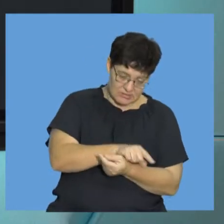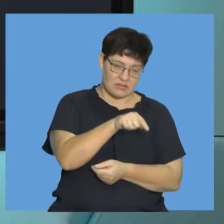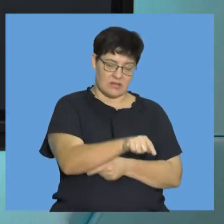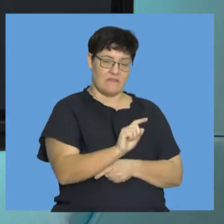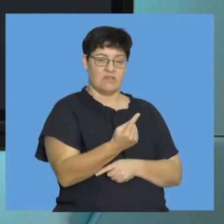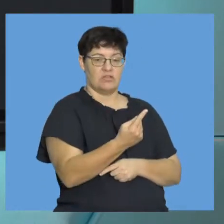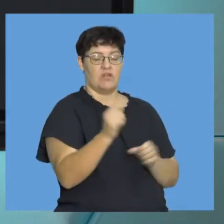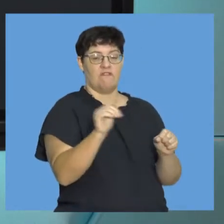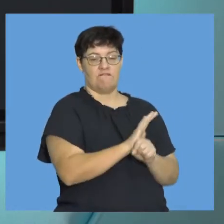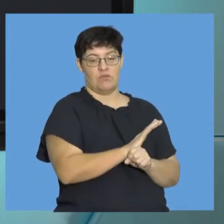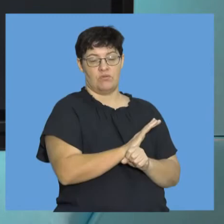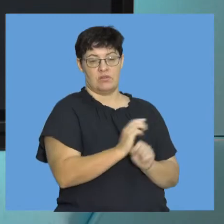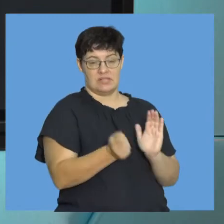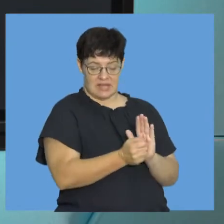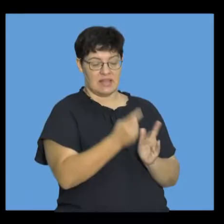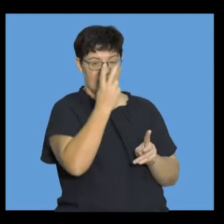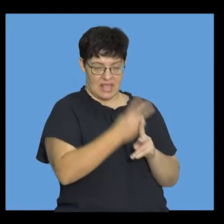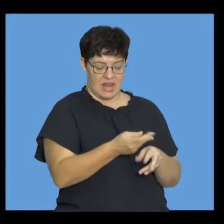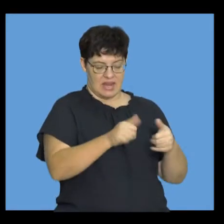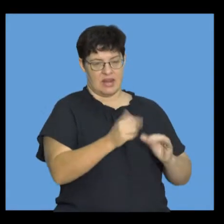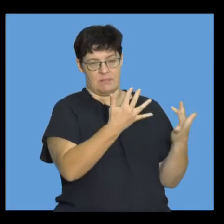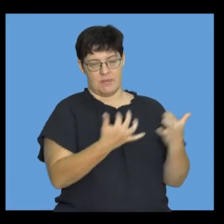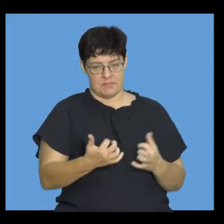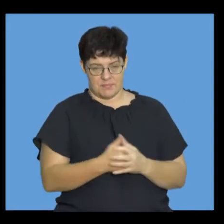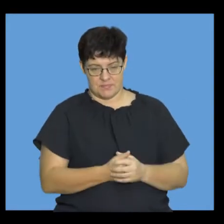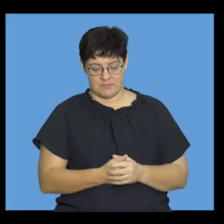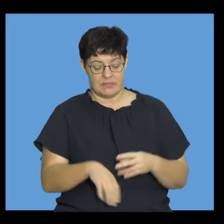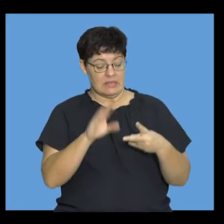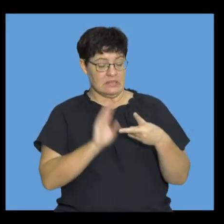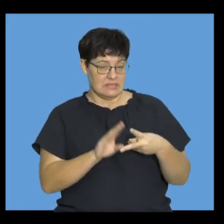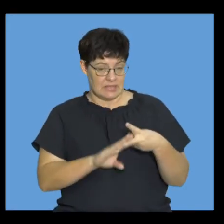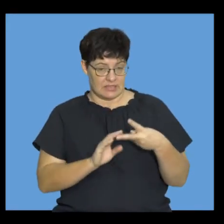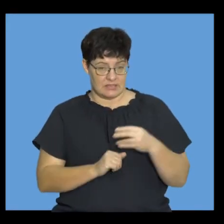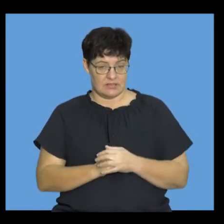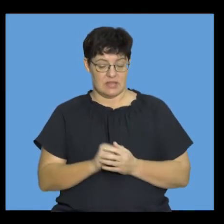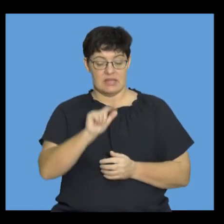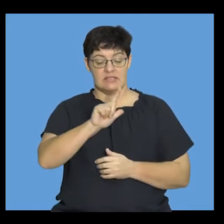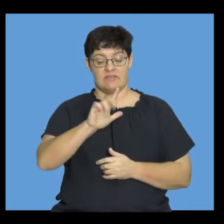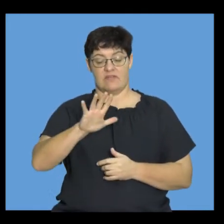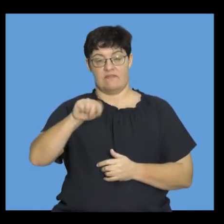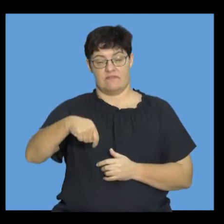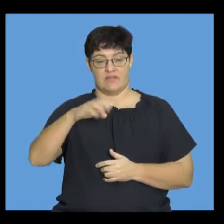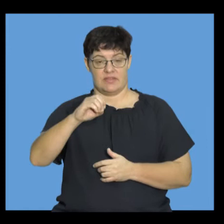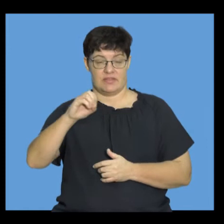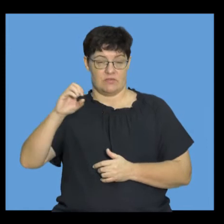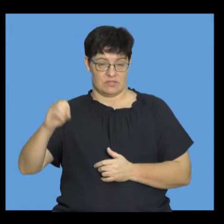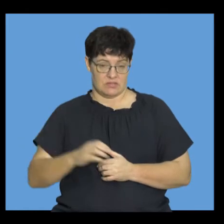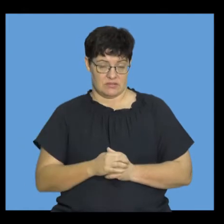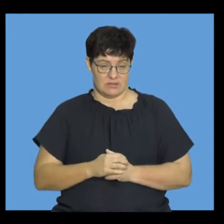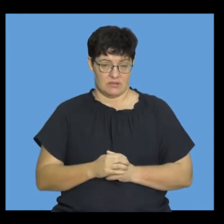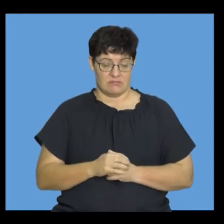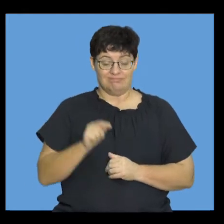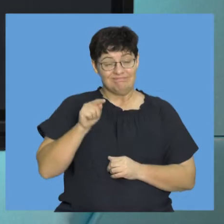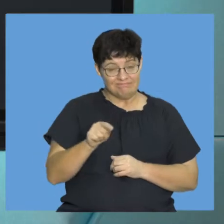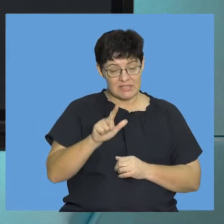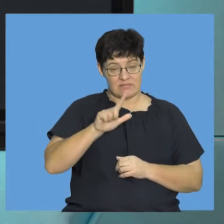then do your calculation. Right, the second calculation that we're going to do is the 75,000, and obviously on the